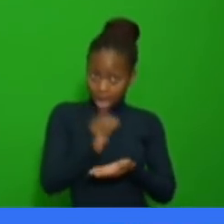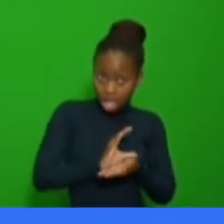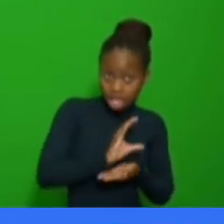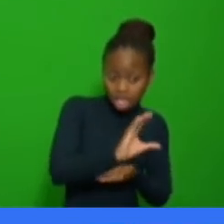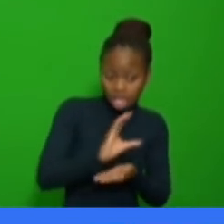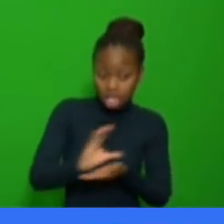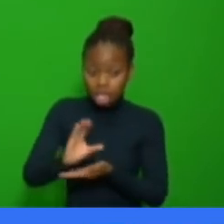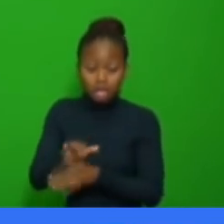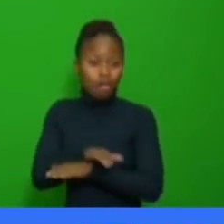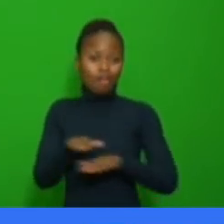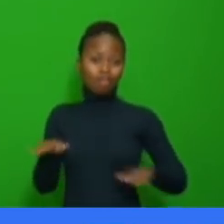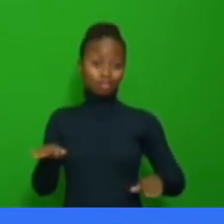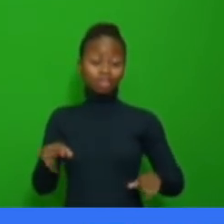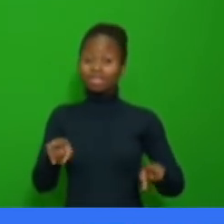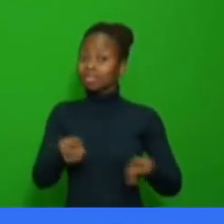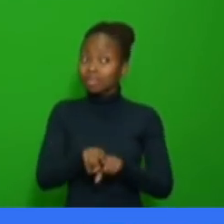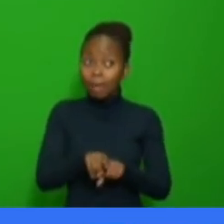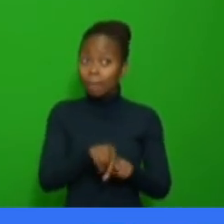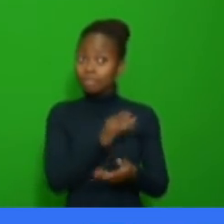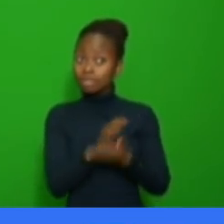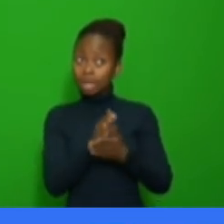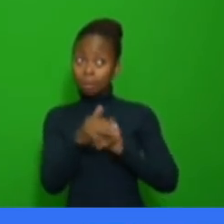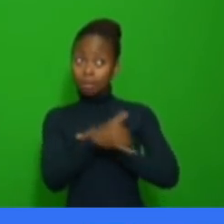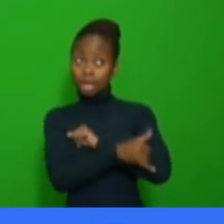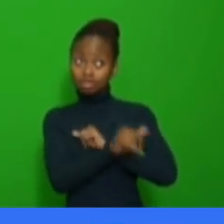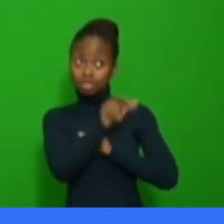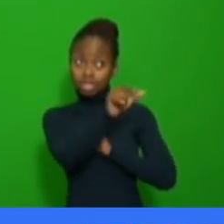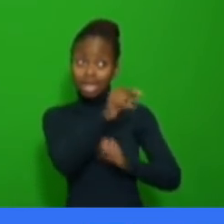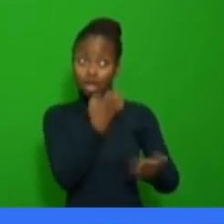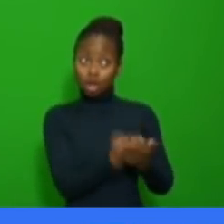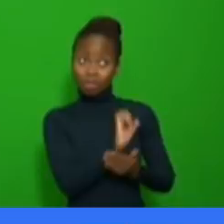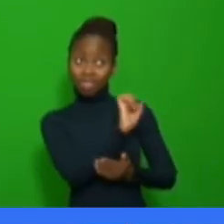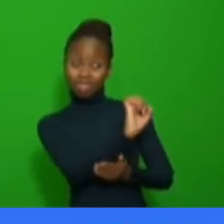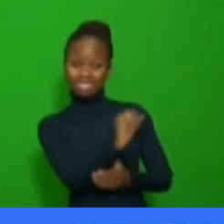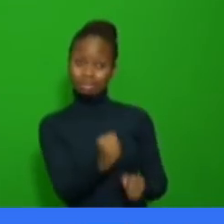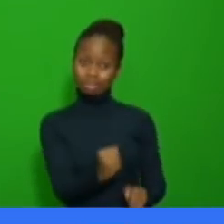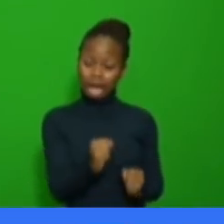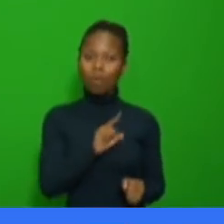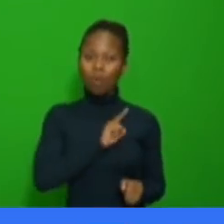in major economies, and country-specific factors.